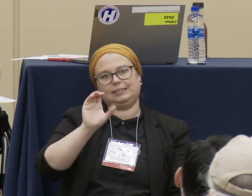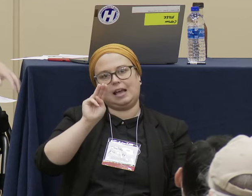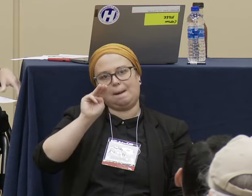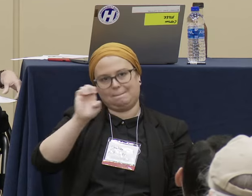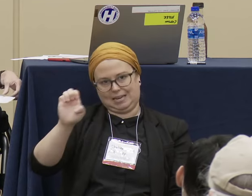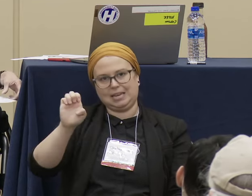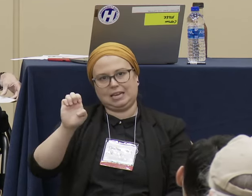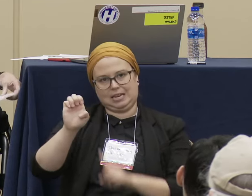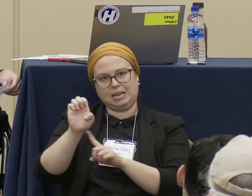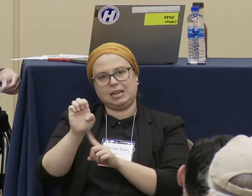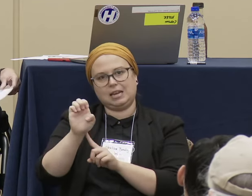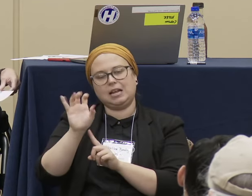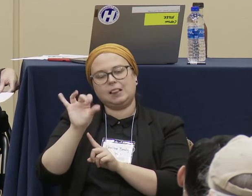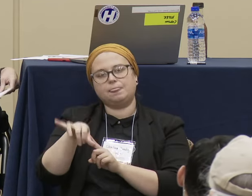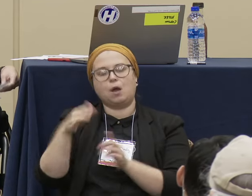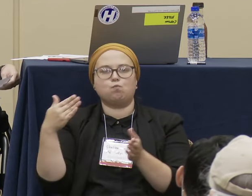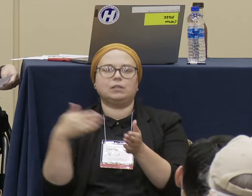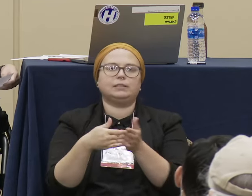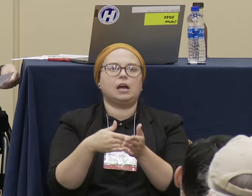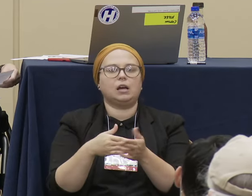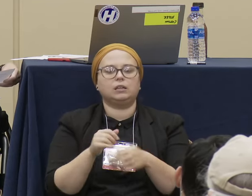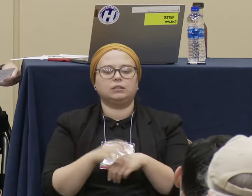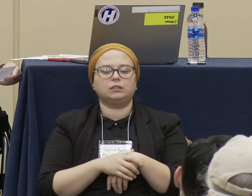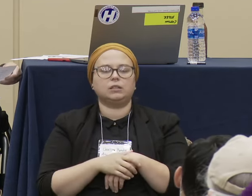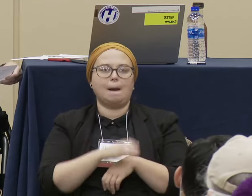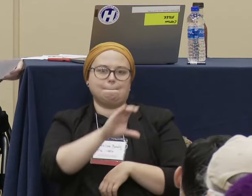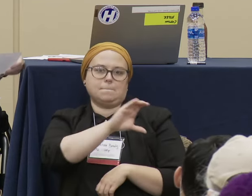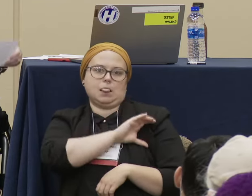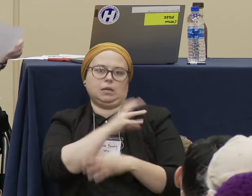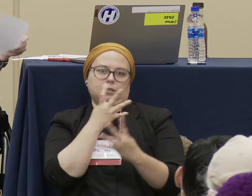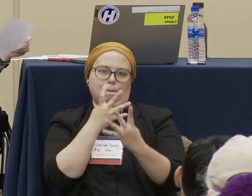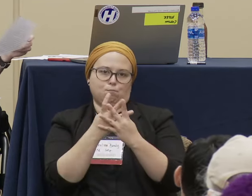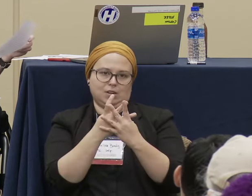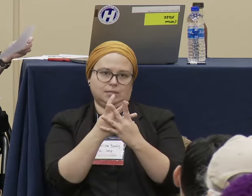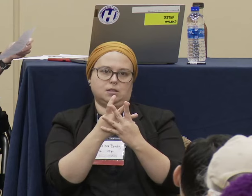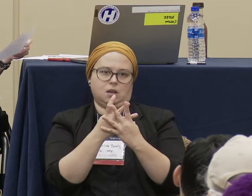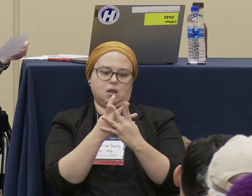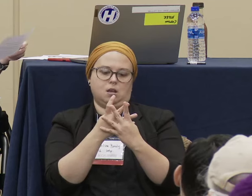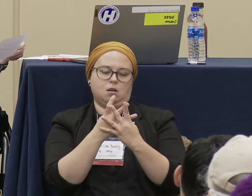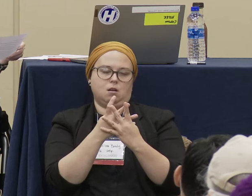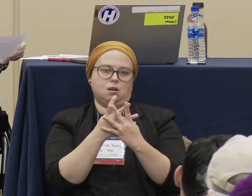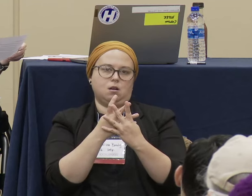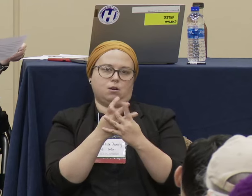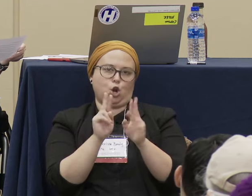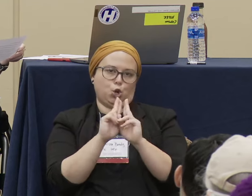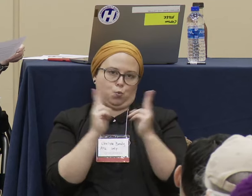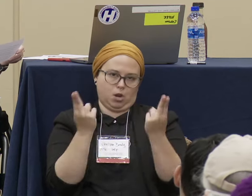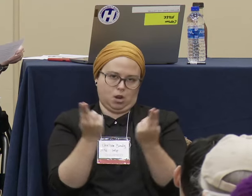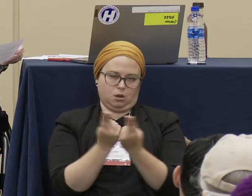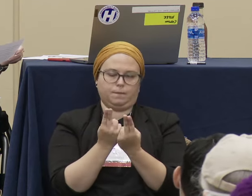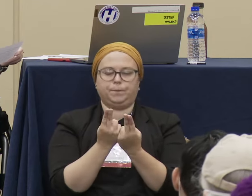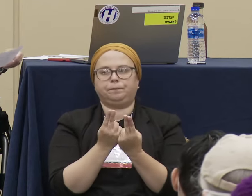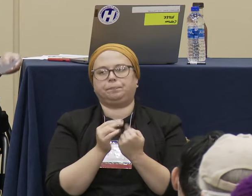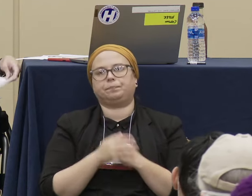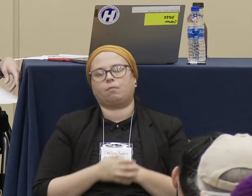AFSCME, and the Police and Prison Officer Union. And, you know, in that regard,